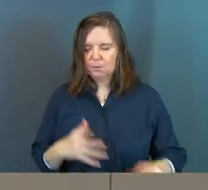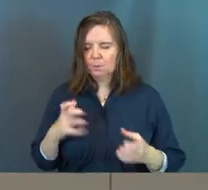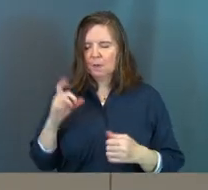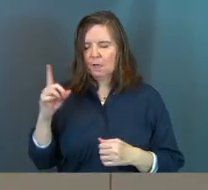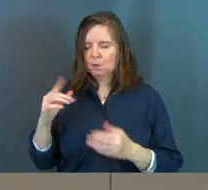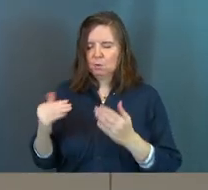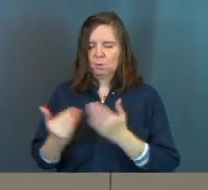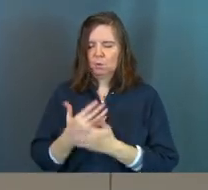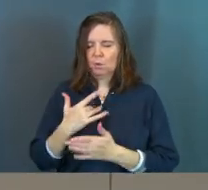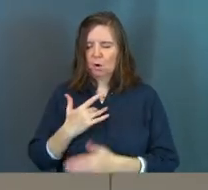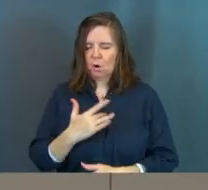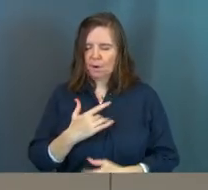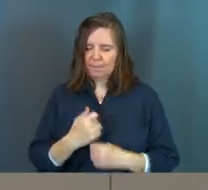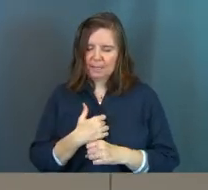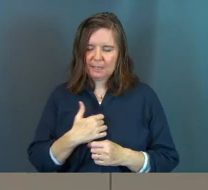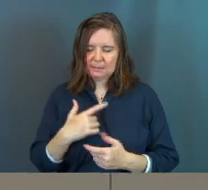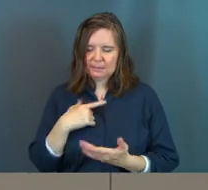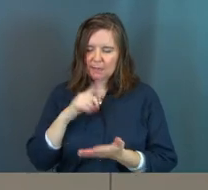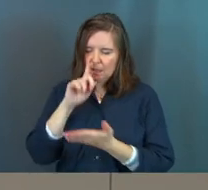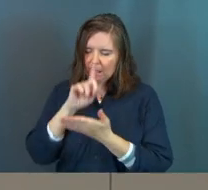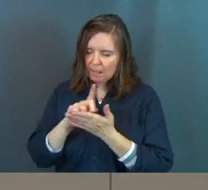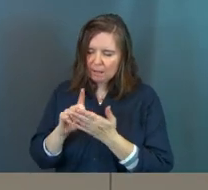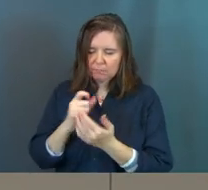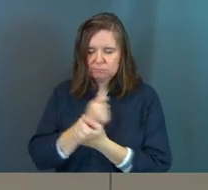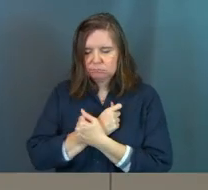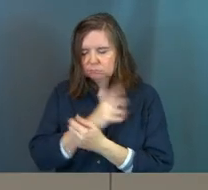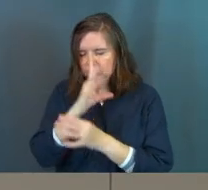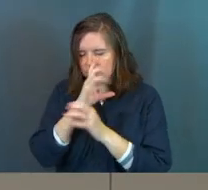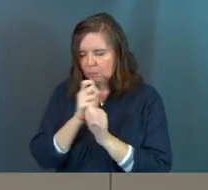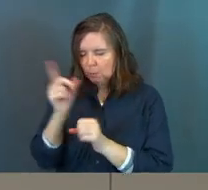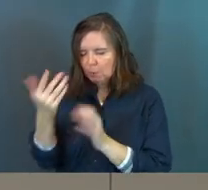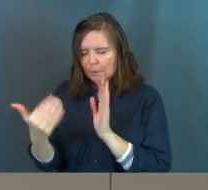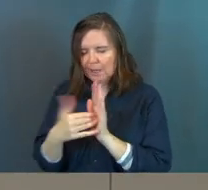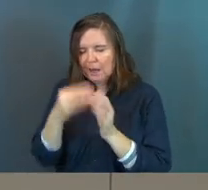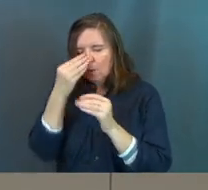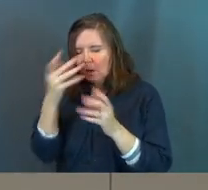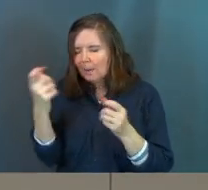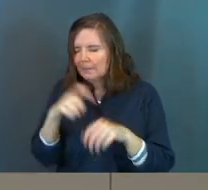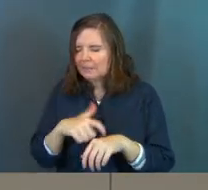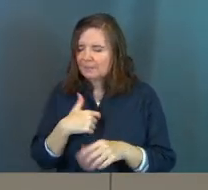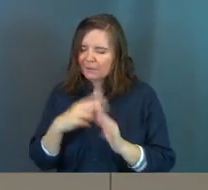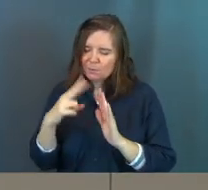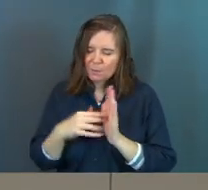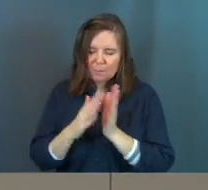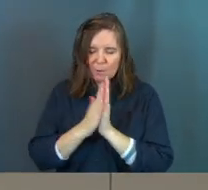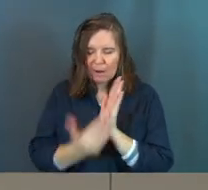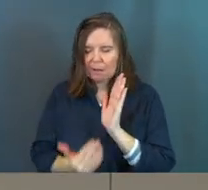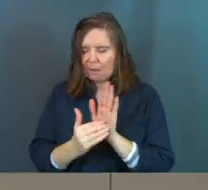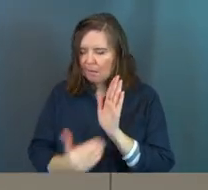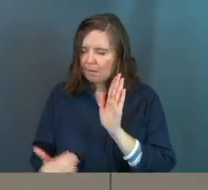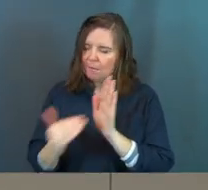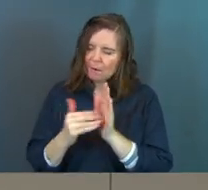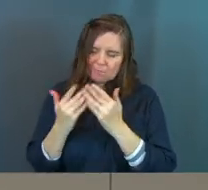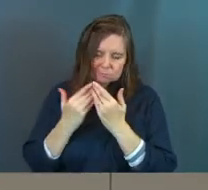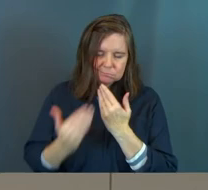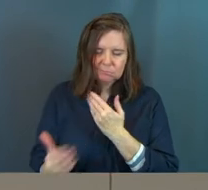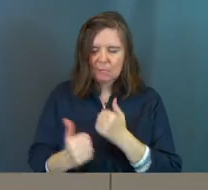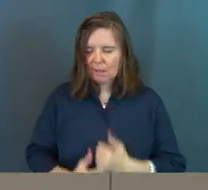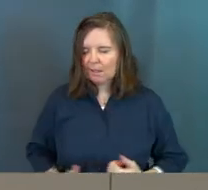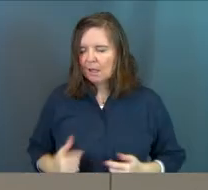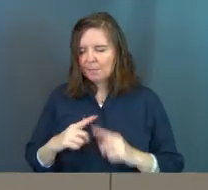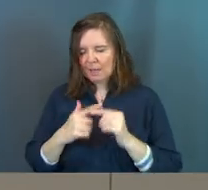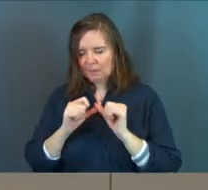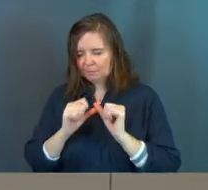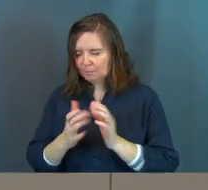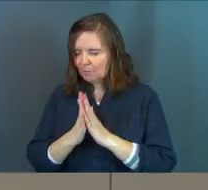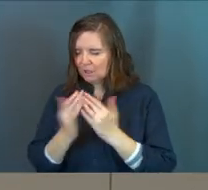We want you to renew our hearts, make us in love with you again. Don't care how many times I've got to repray this across my whole life, God, but